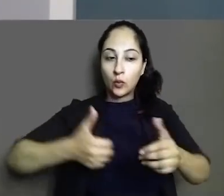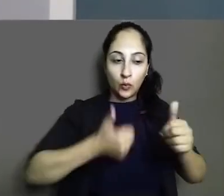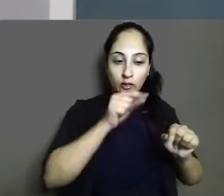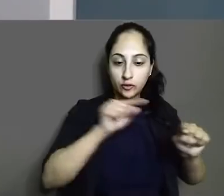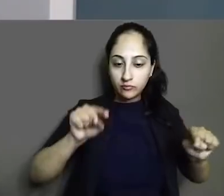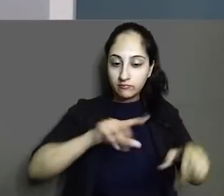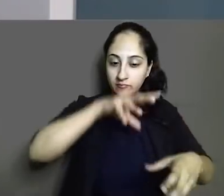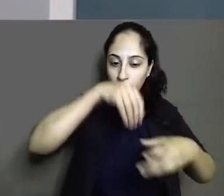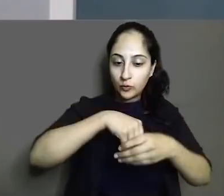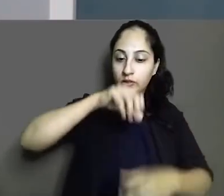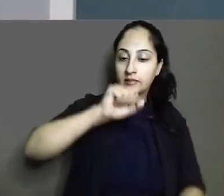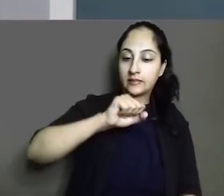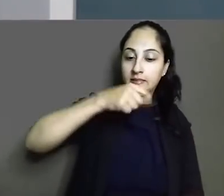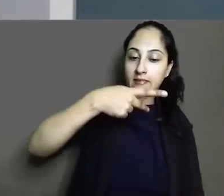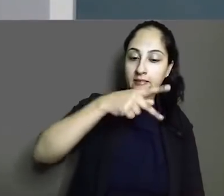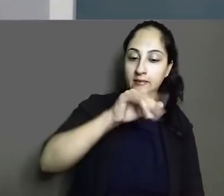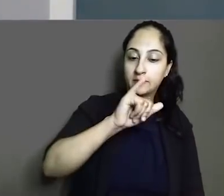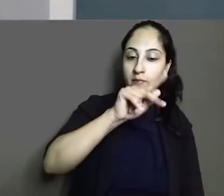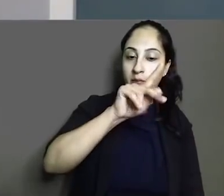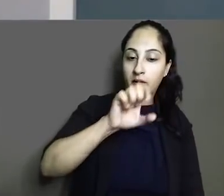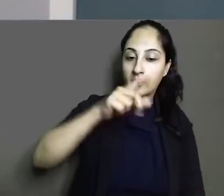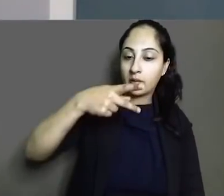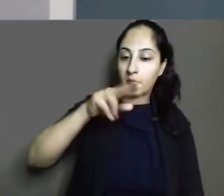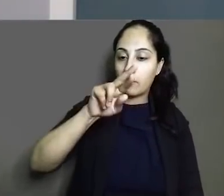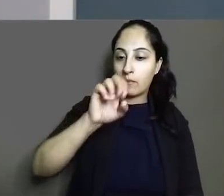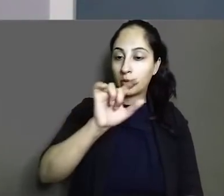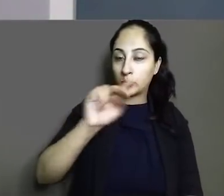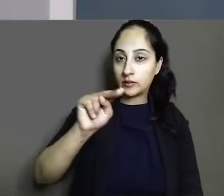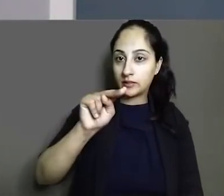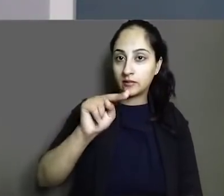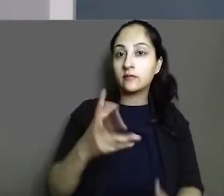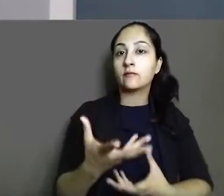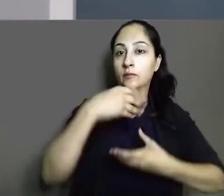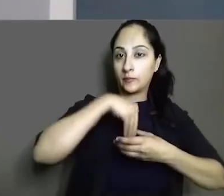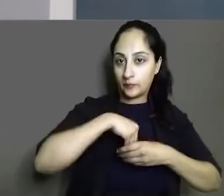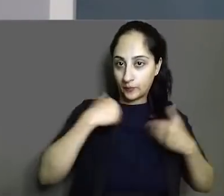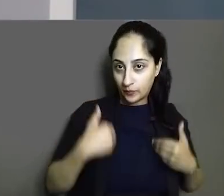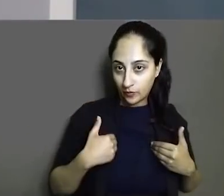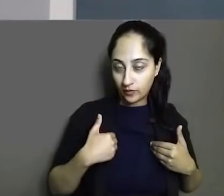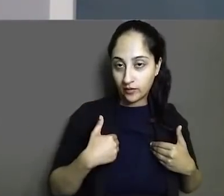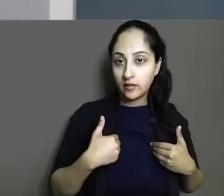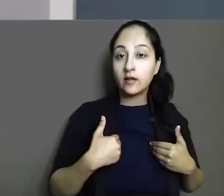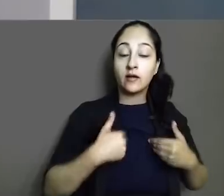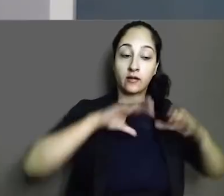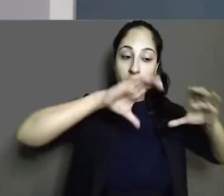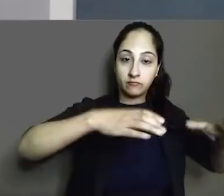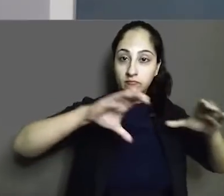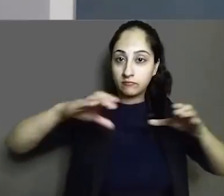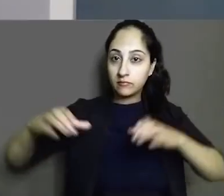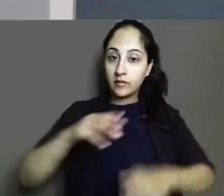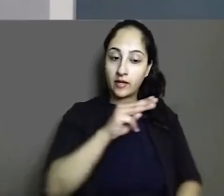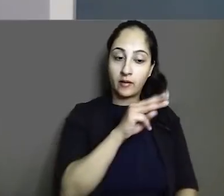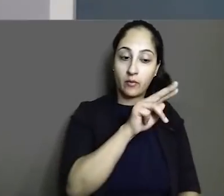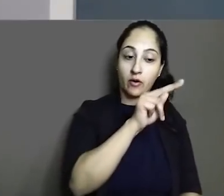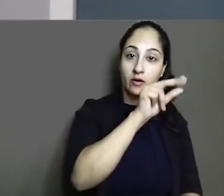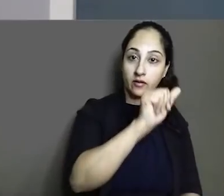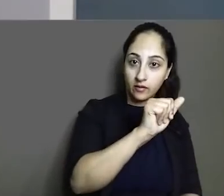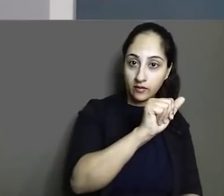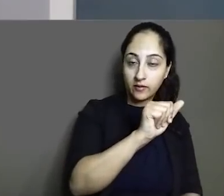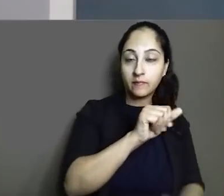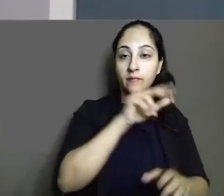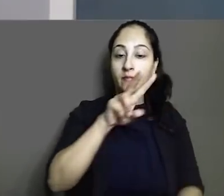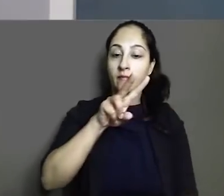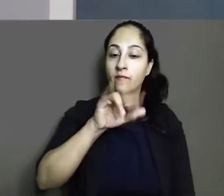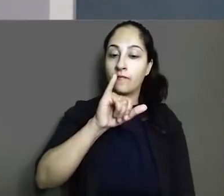vaccines. So the mRNA vaccines were the first to be authorized in Canada, the Pfizer and Moderna vaccines.